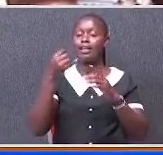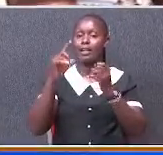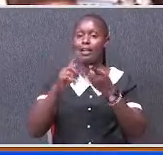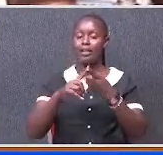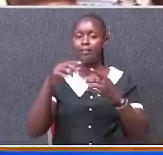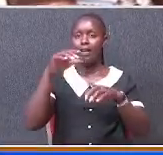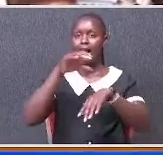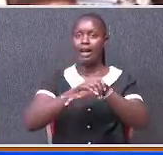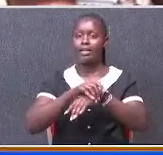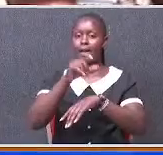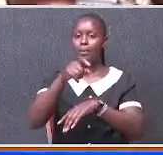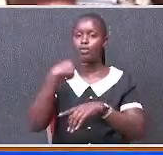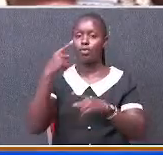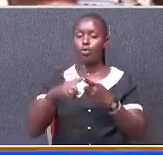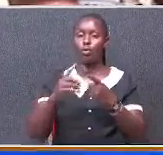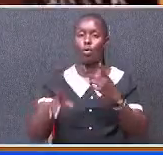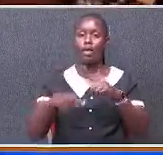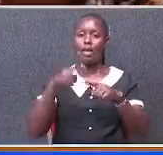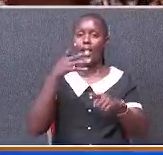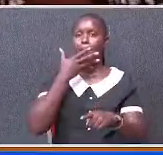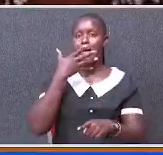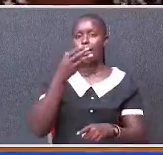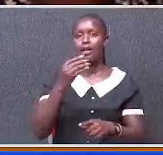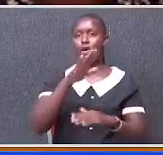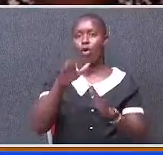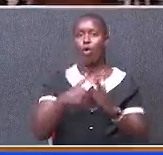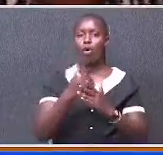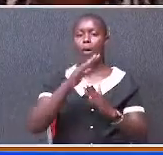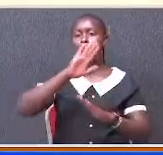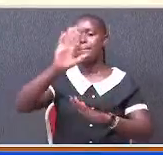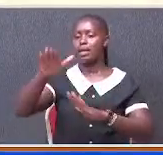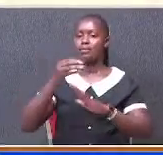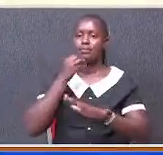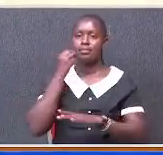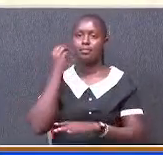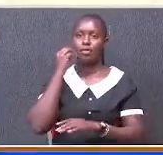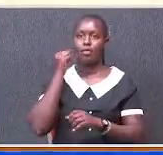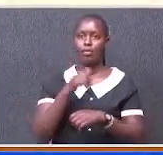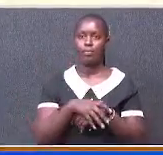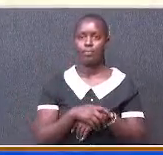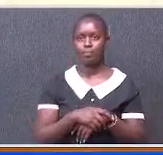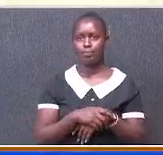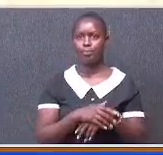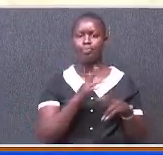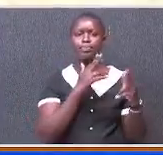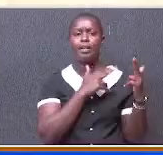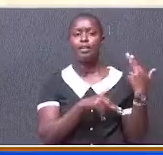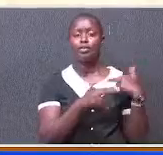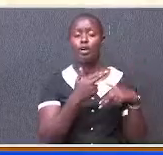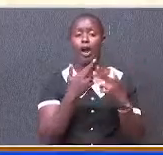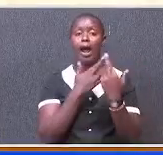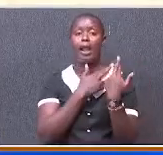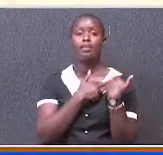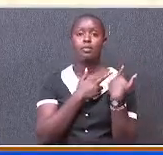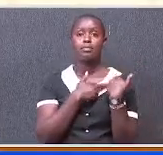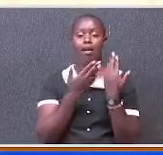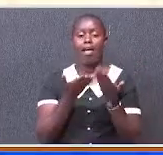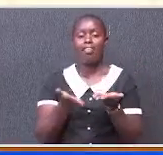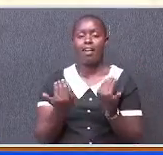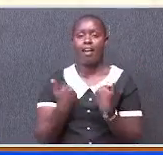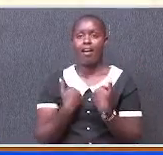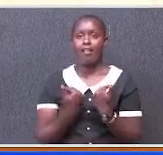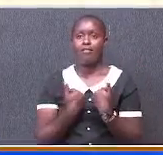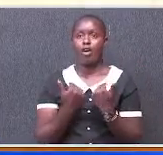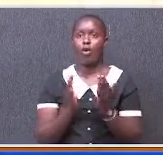huyu mbe, ufunde virago yako, ufunde kwenye nyumbani, ukawa na bibi nyumbani kule. We have a historical responsibility. To say they were daring